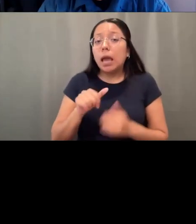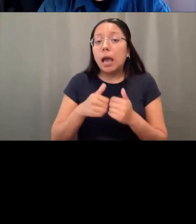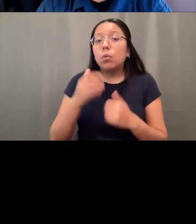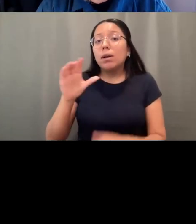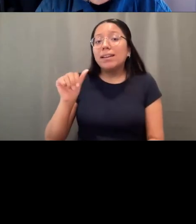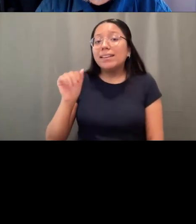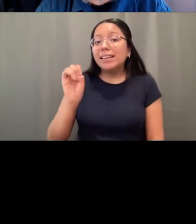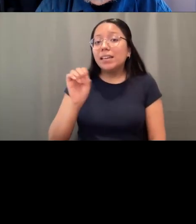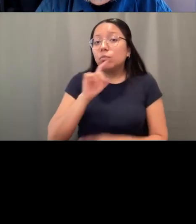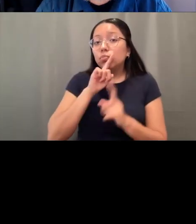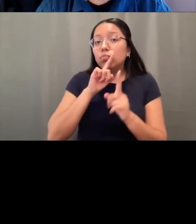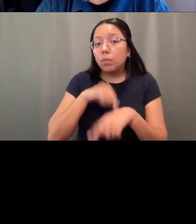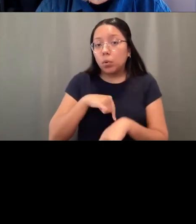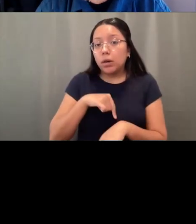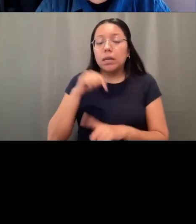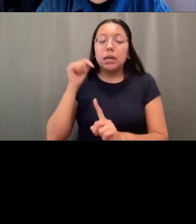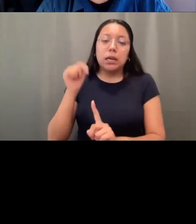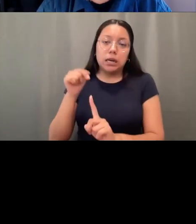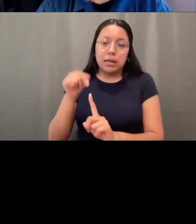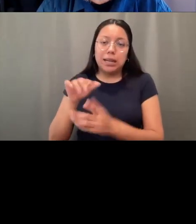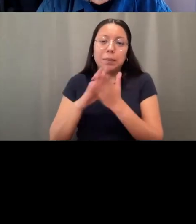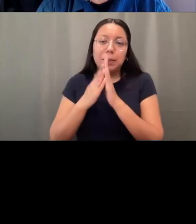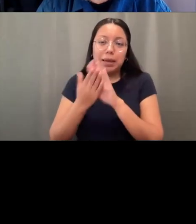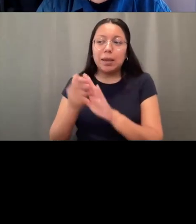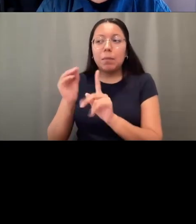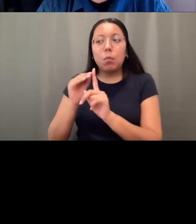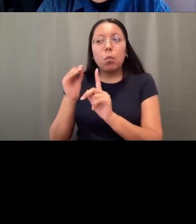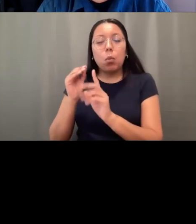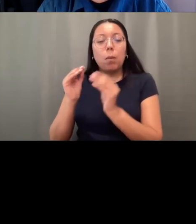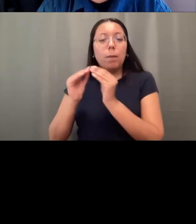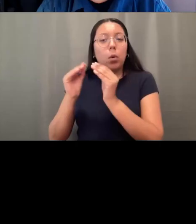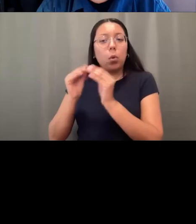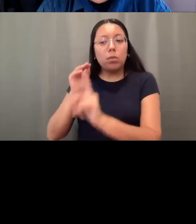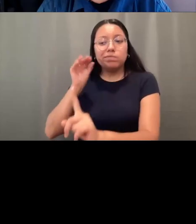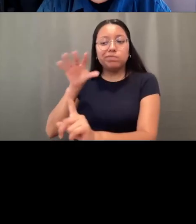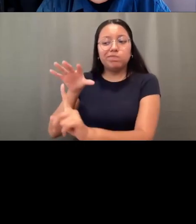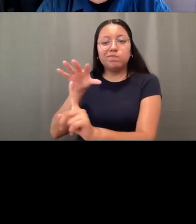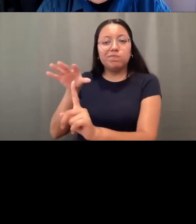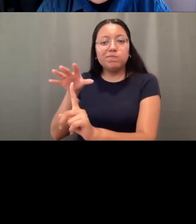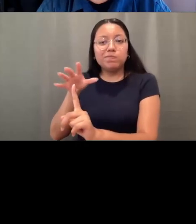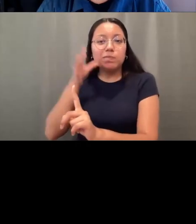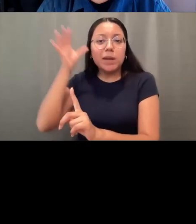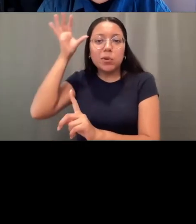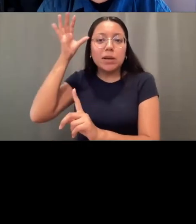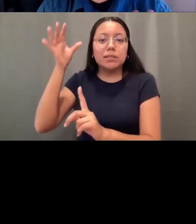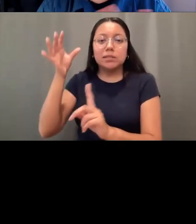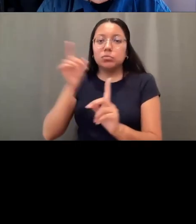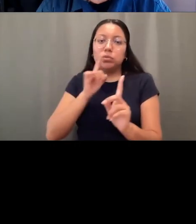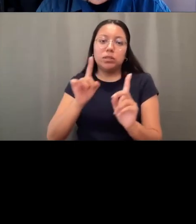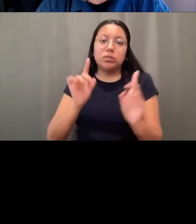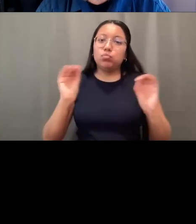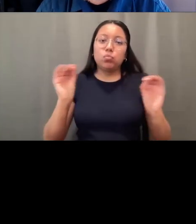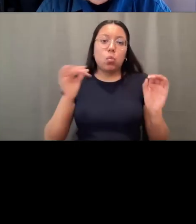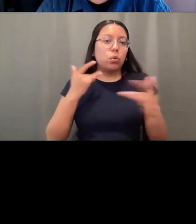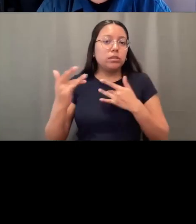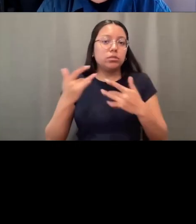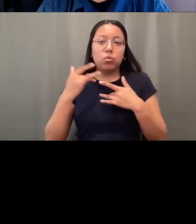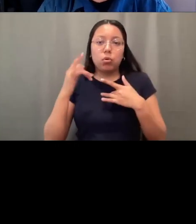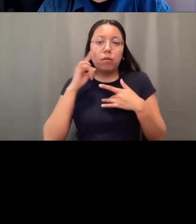certainly became all about the parents, not all about them. It didn't seem like there was any concern